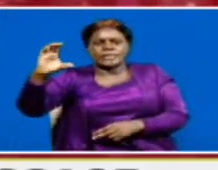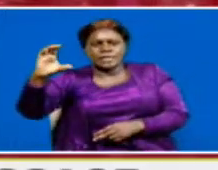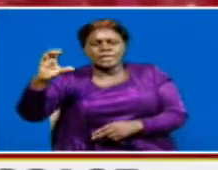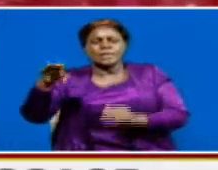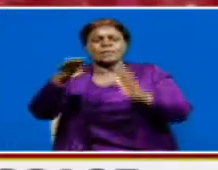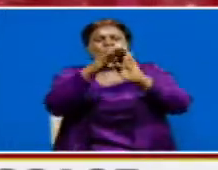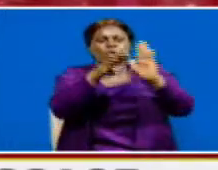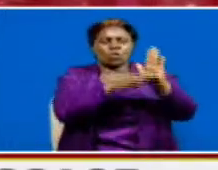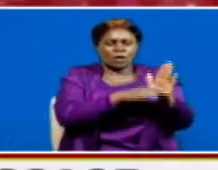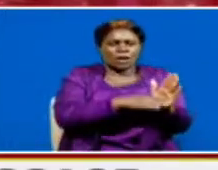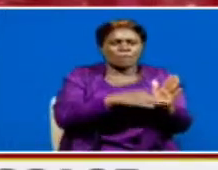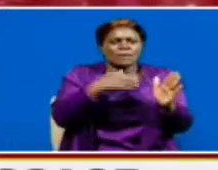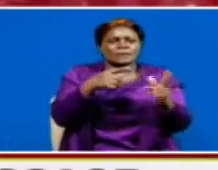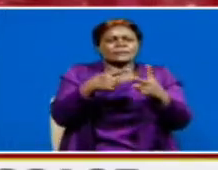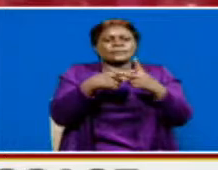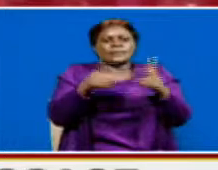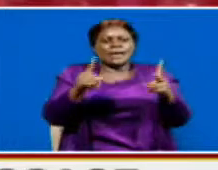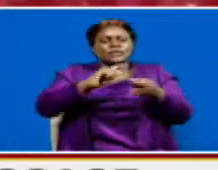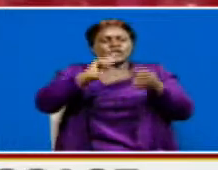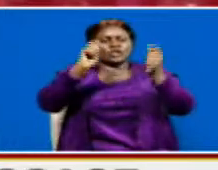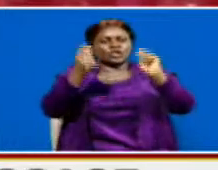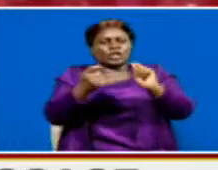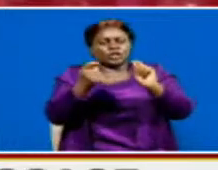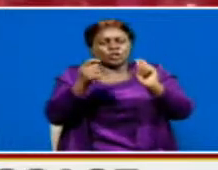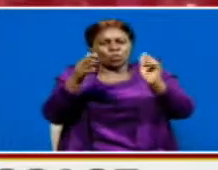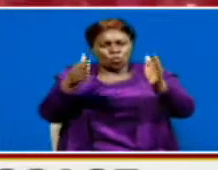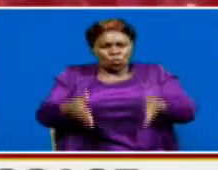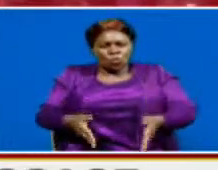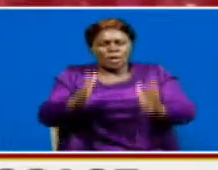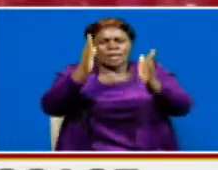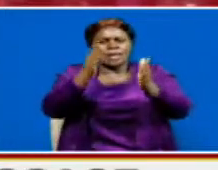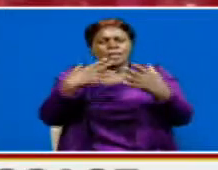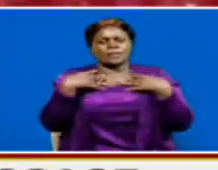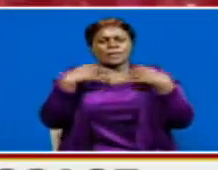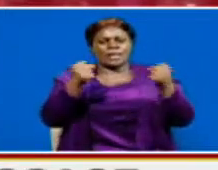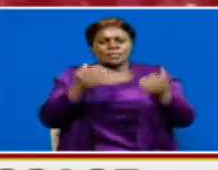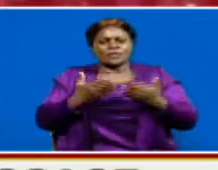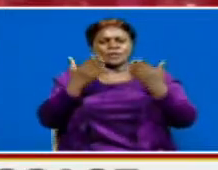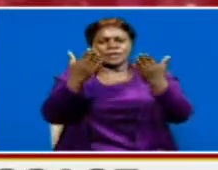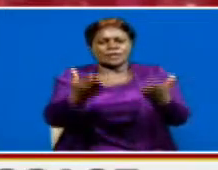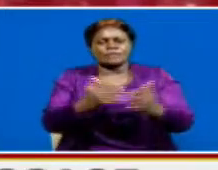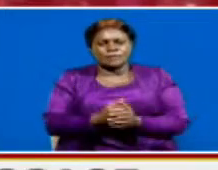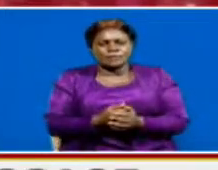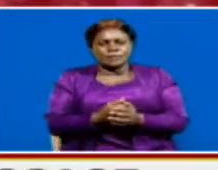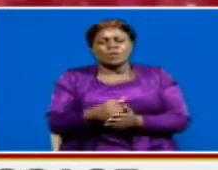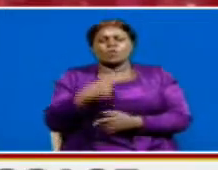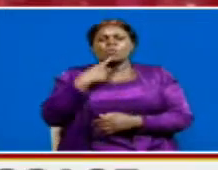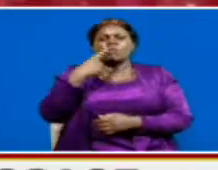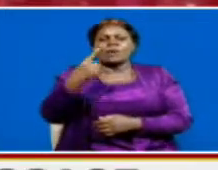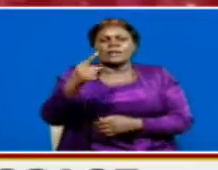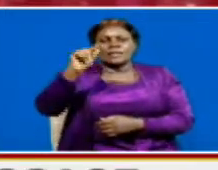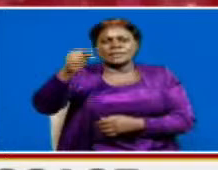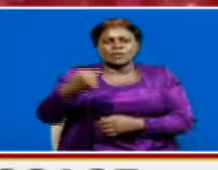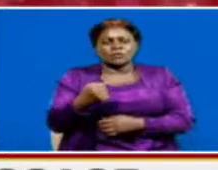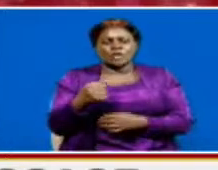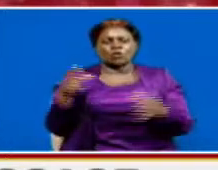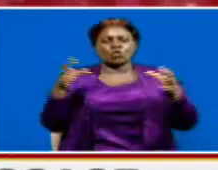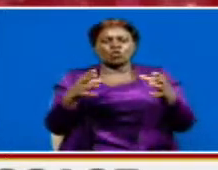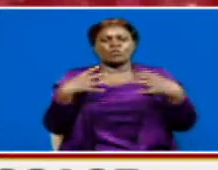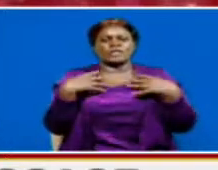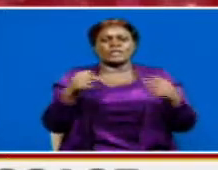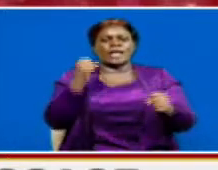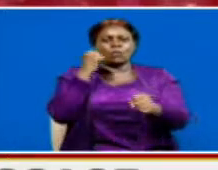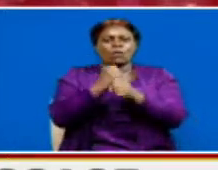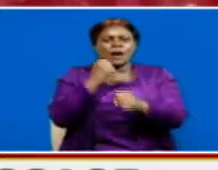has set in motion a transformative approach to health delivery, with 100,000 community health